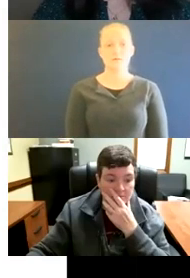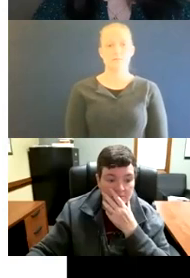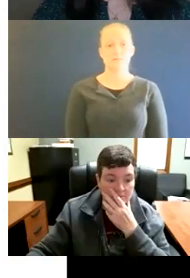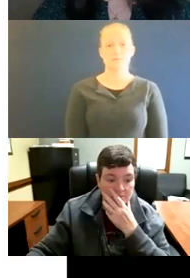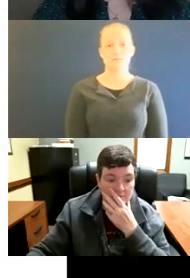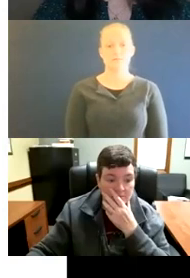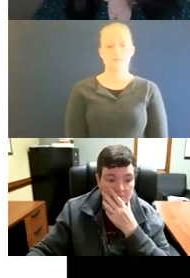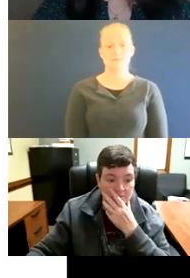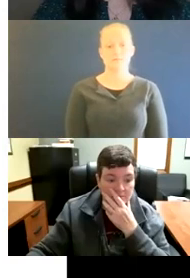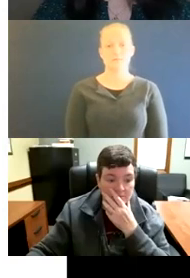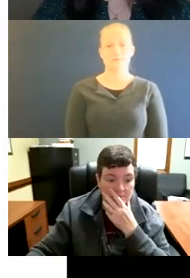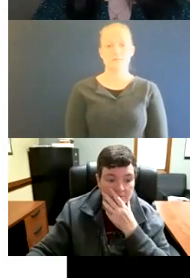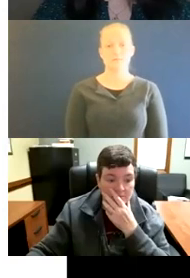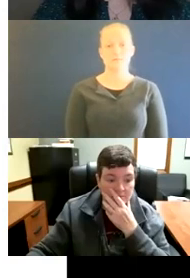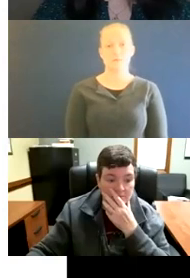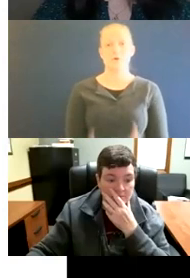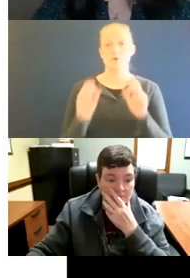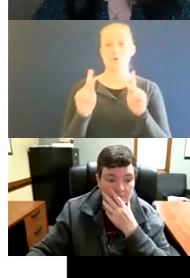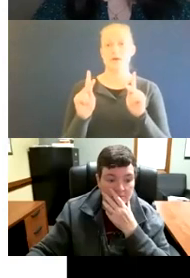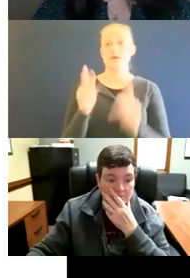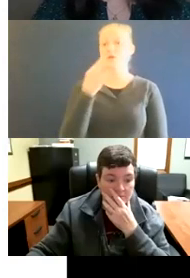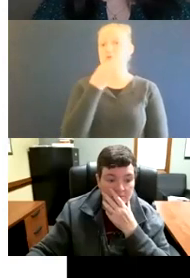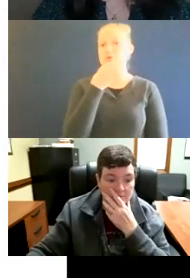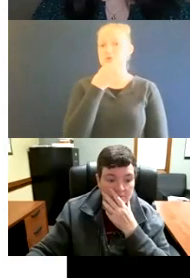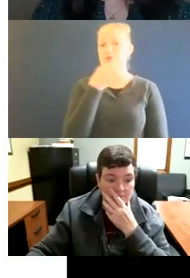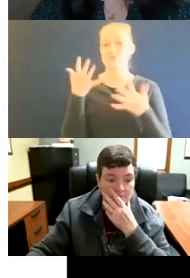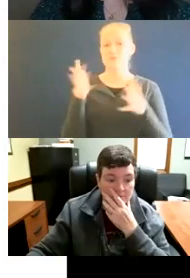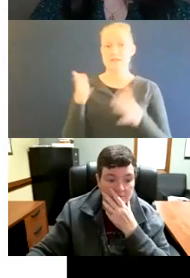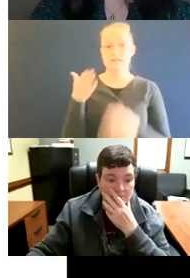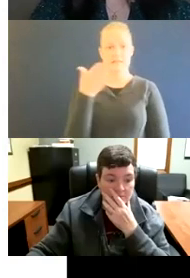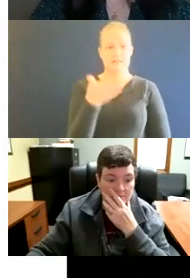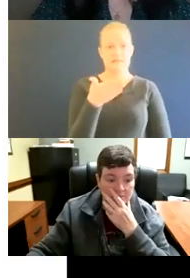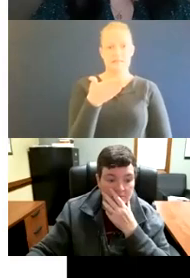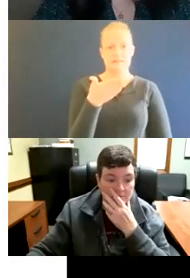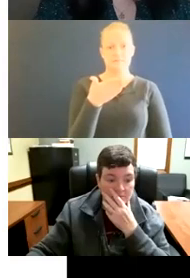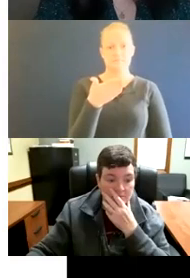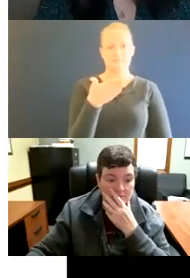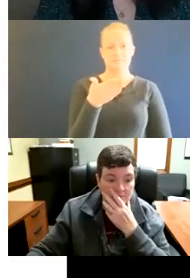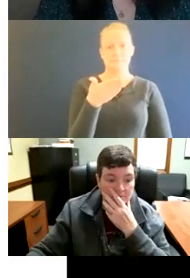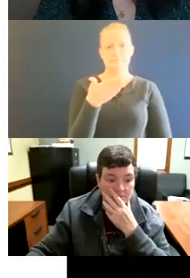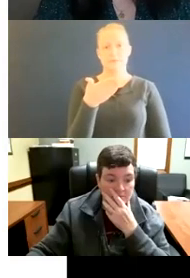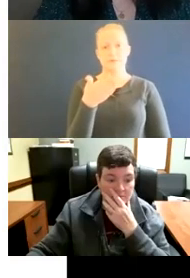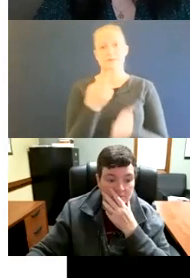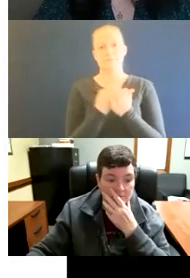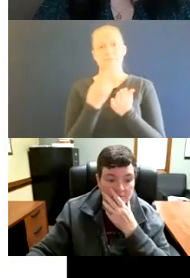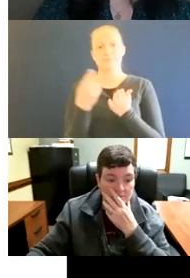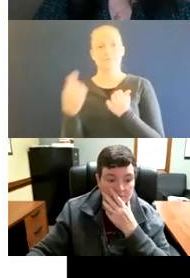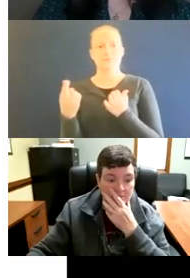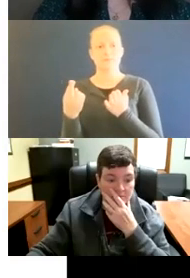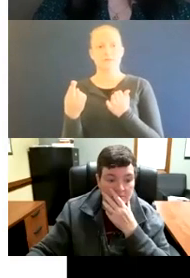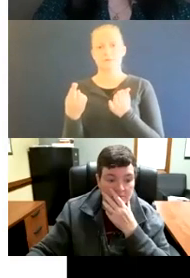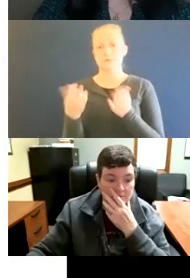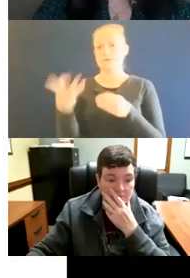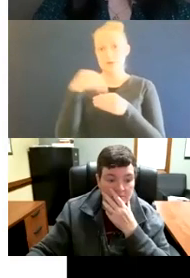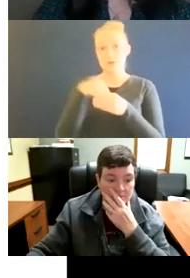All right, so we are just about at the end. Here's a slide of references that we have used as part of our presentation